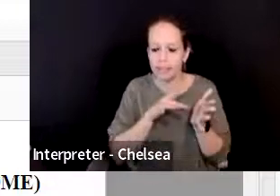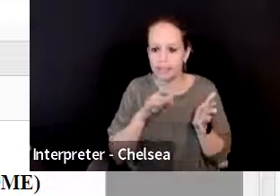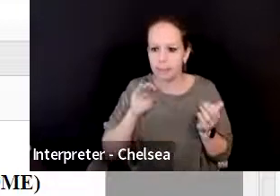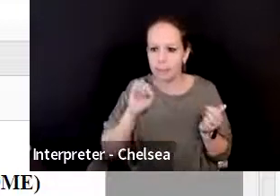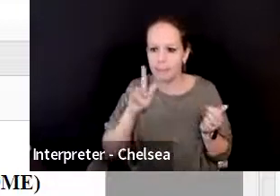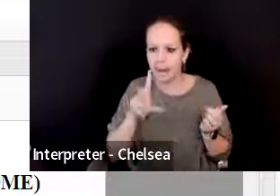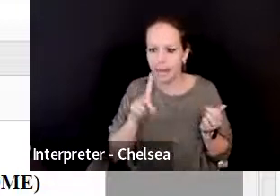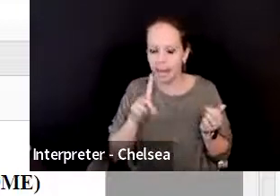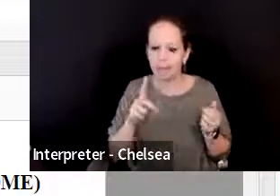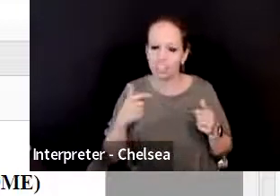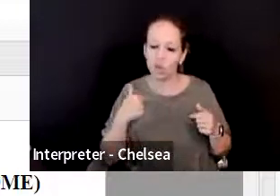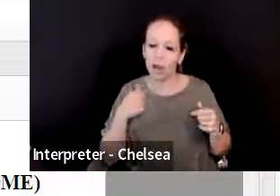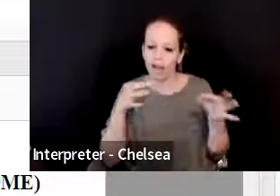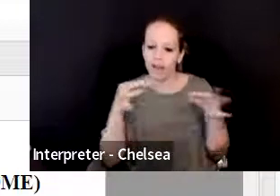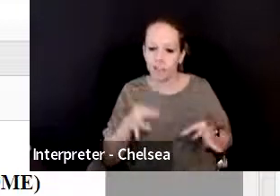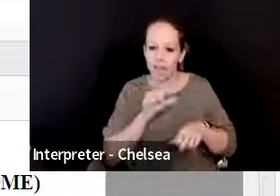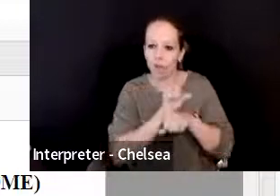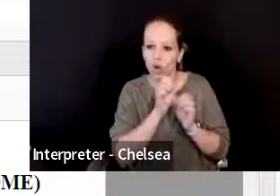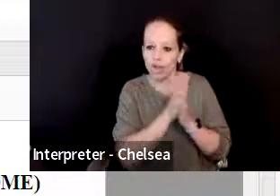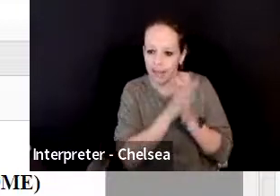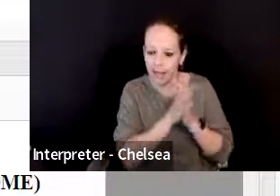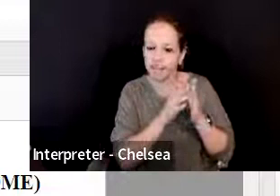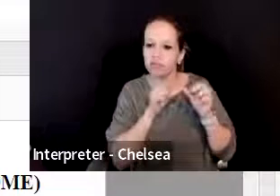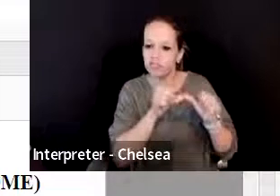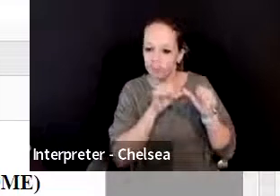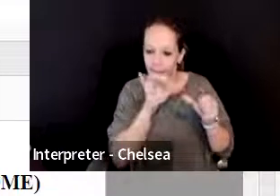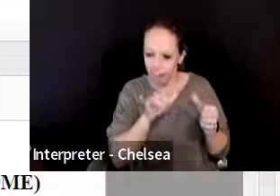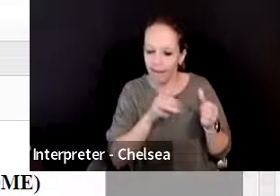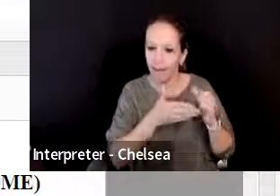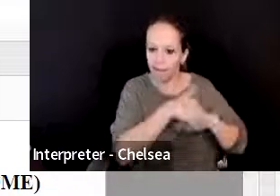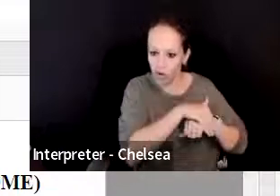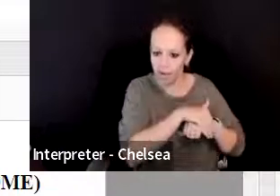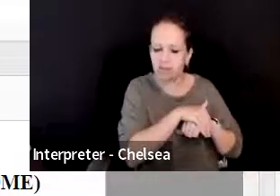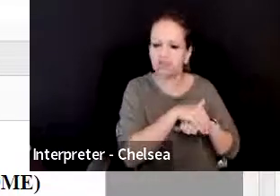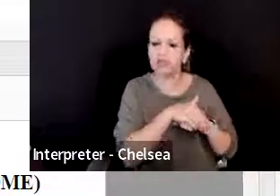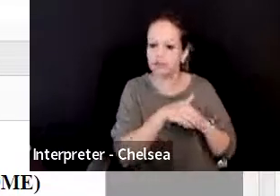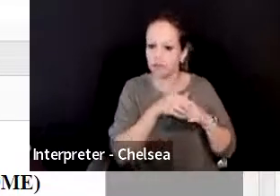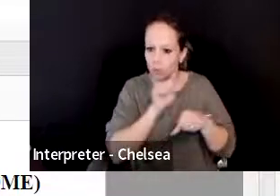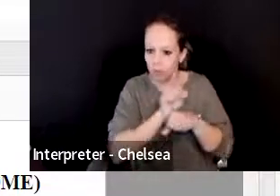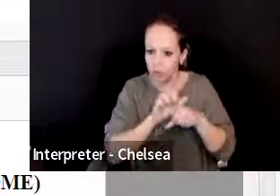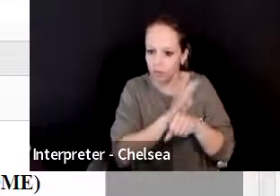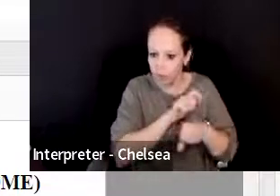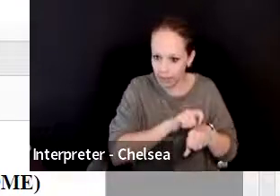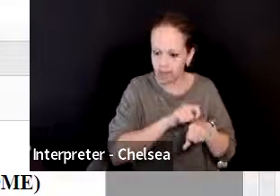allow him to still maintain his Medicaid coverage and still work full-time at Walmart and make that great